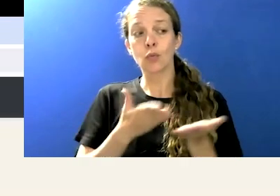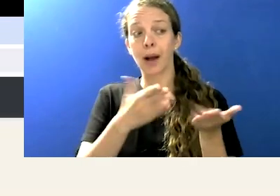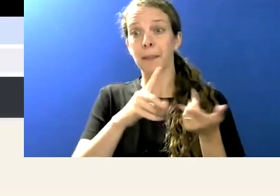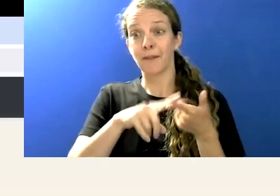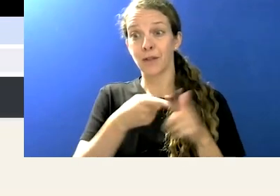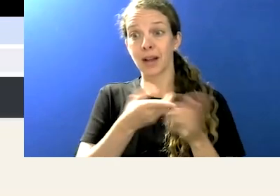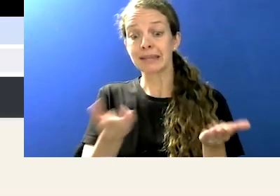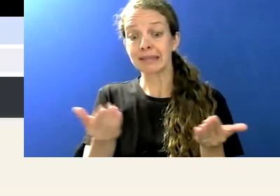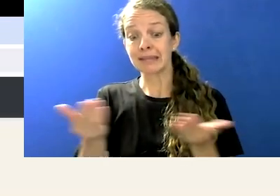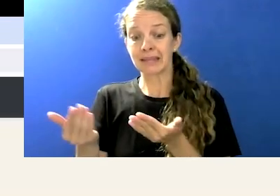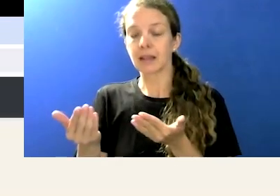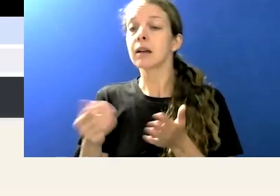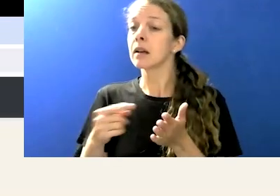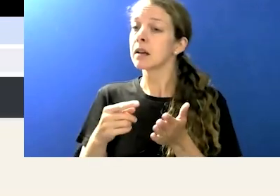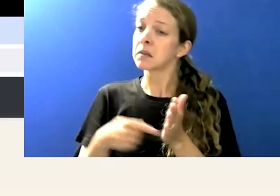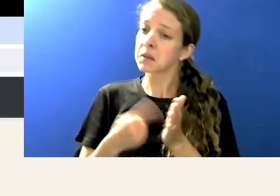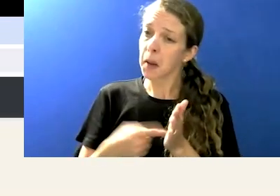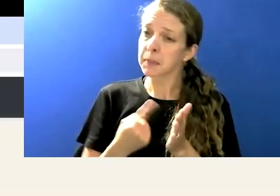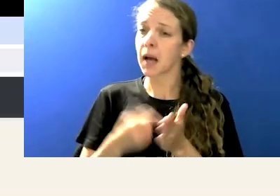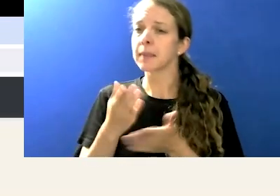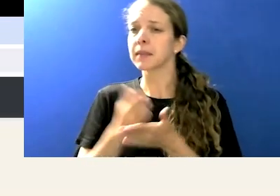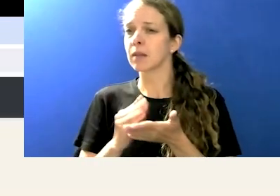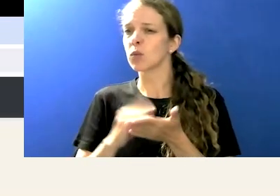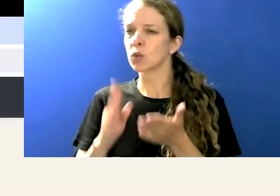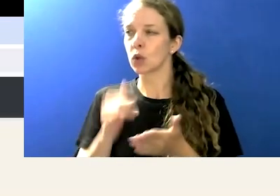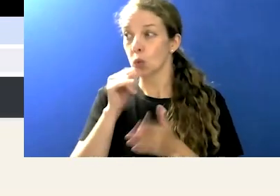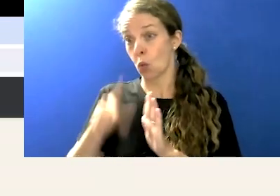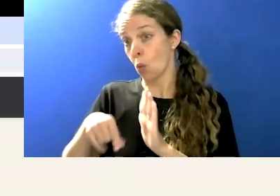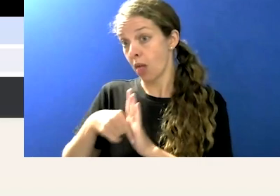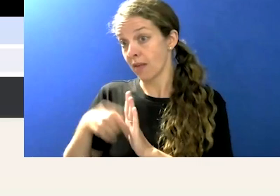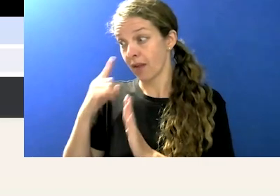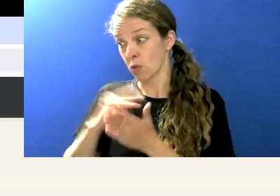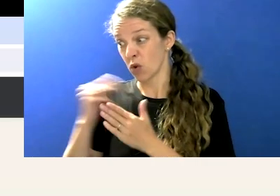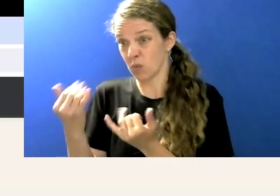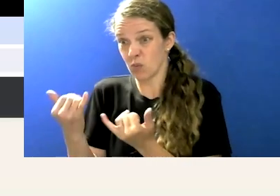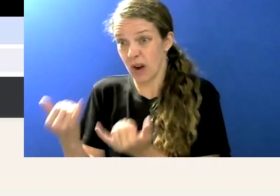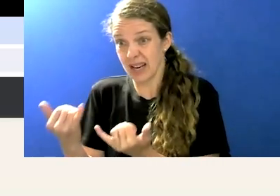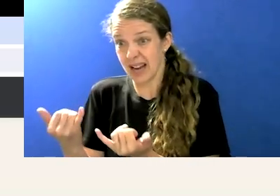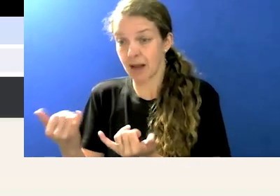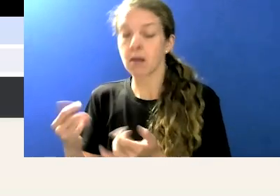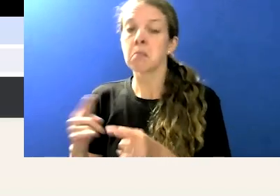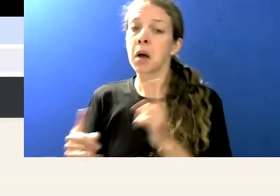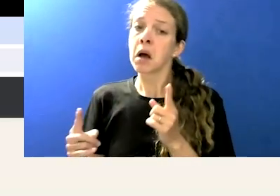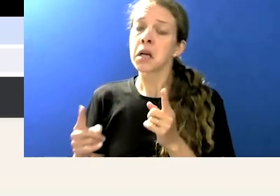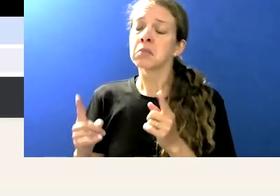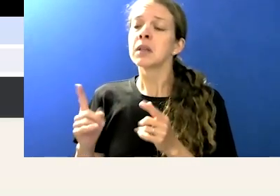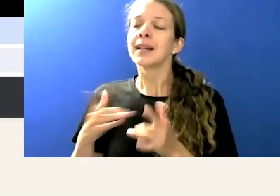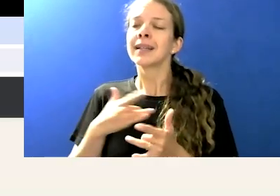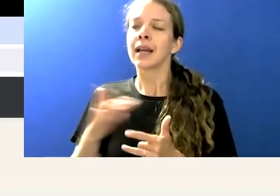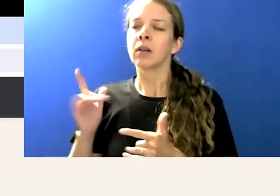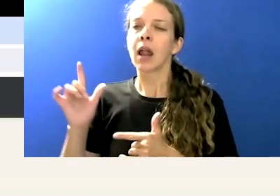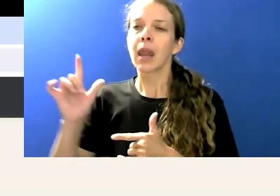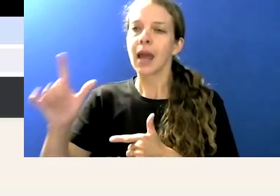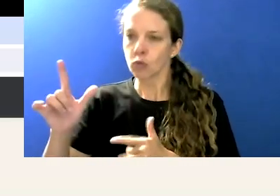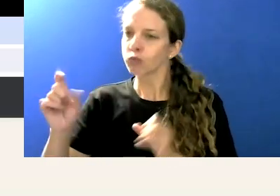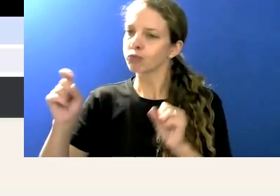us. Sometimes some students don't necessarily qualify for a program at the moment, but they tend to later on do